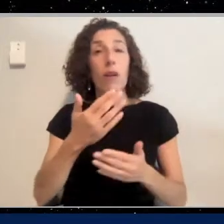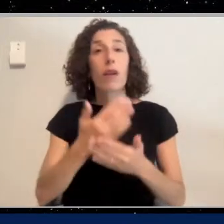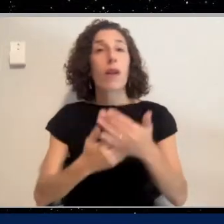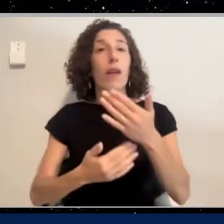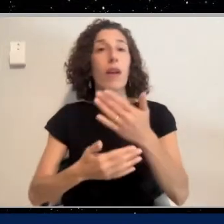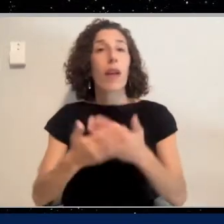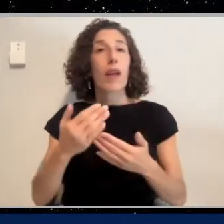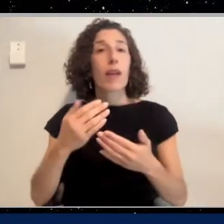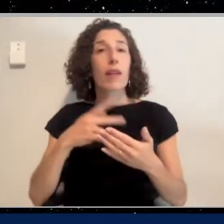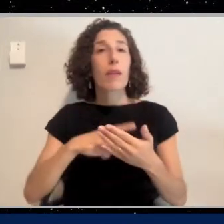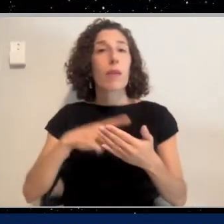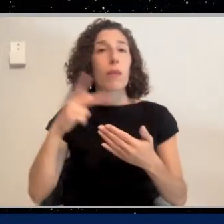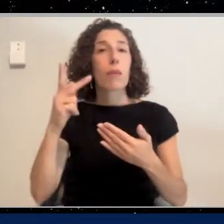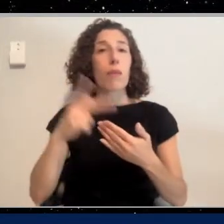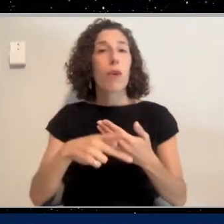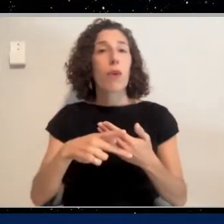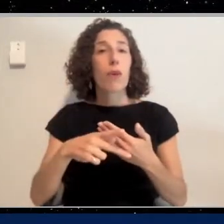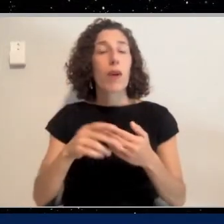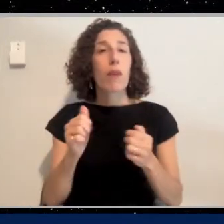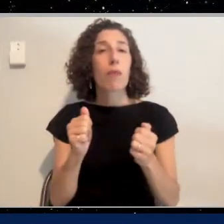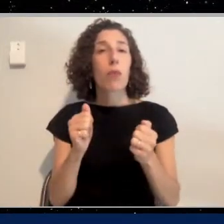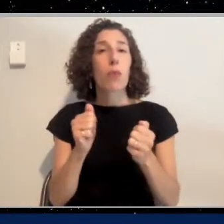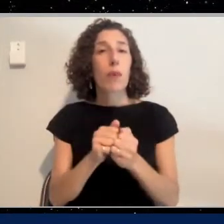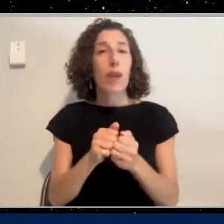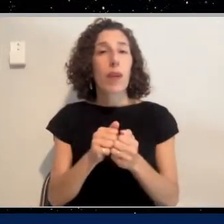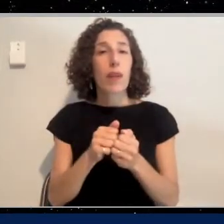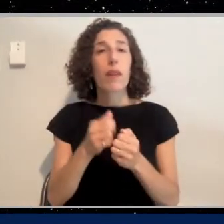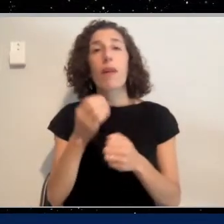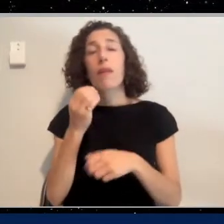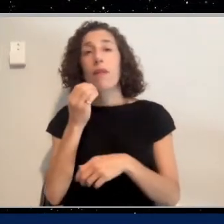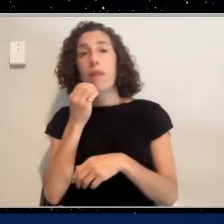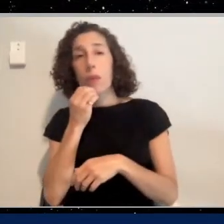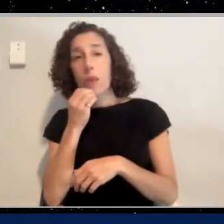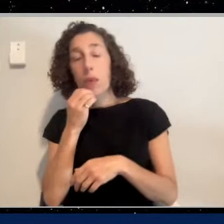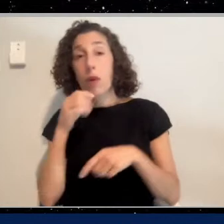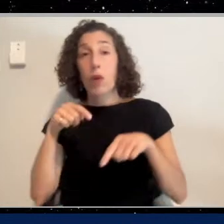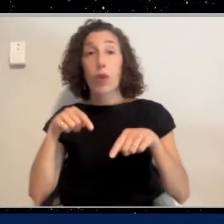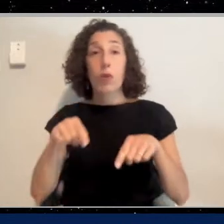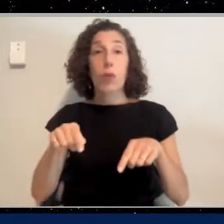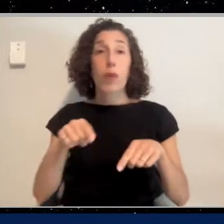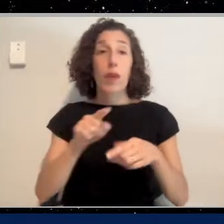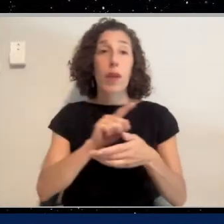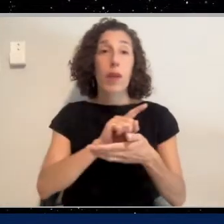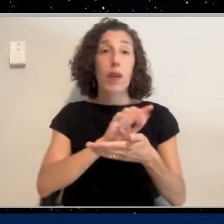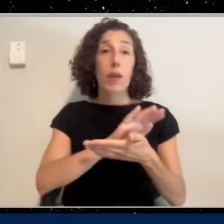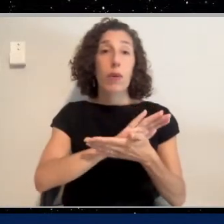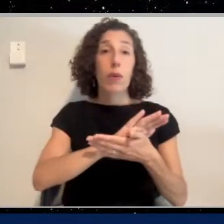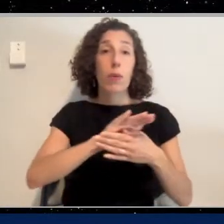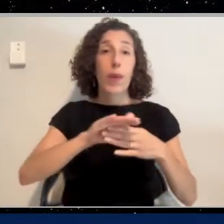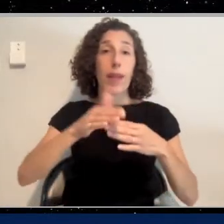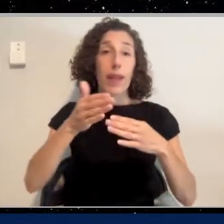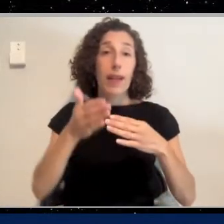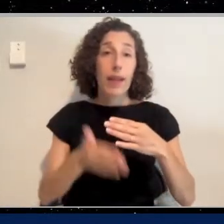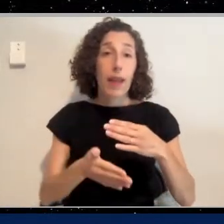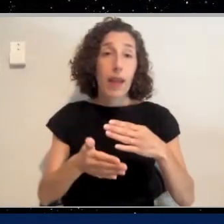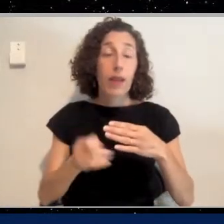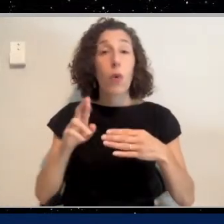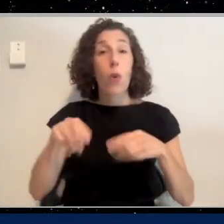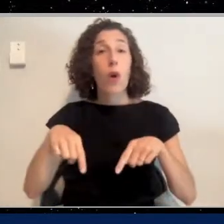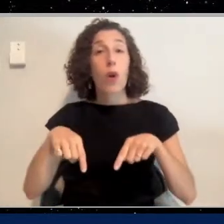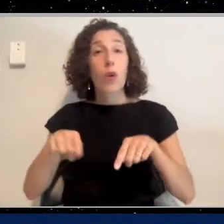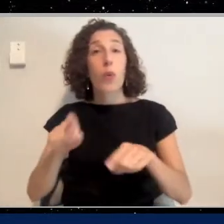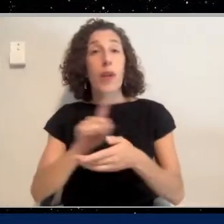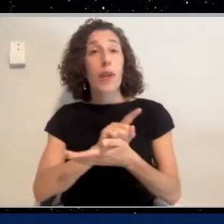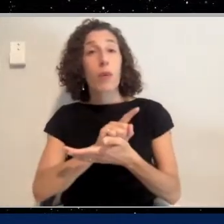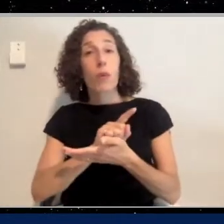Right. So you can come during the week or during the weekend with your Boy Scout